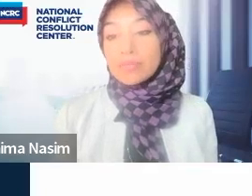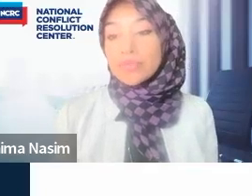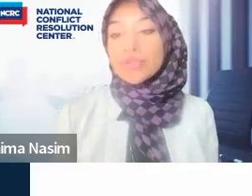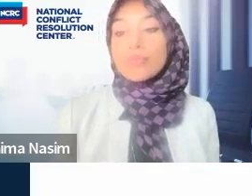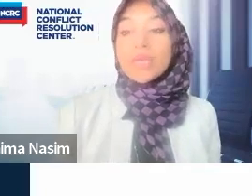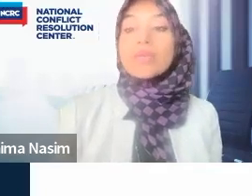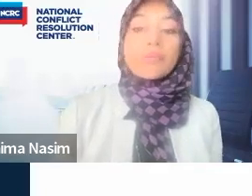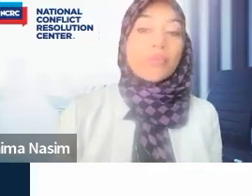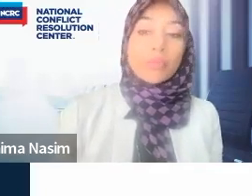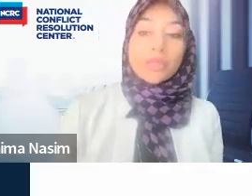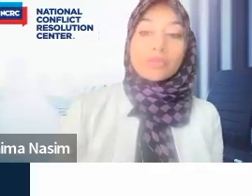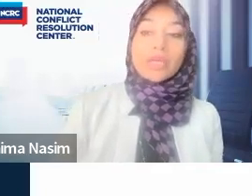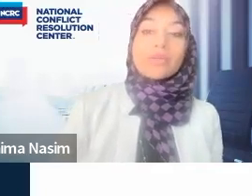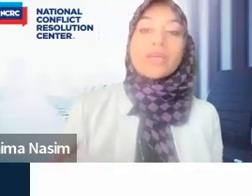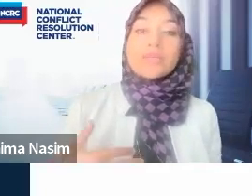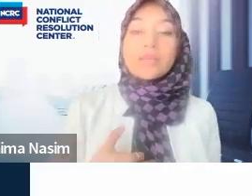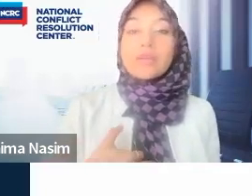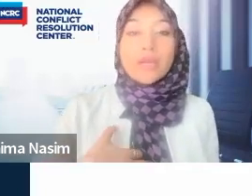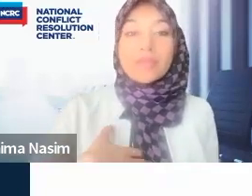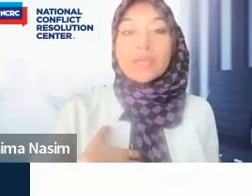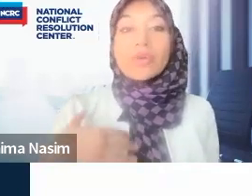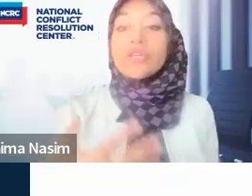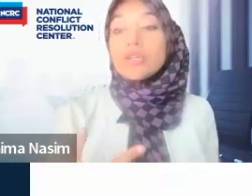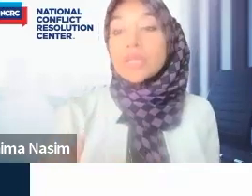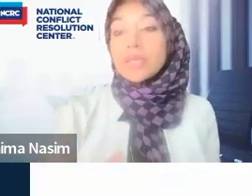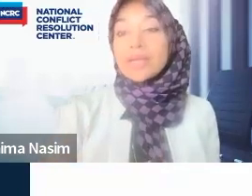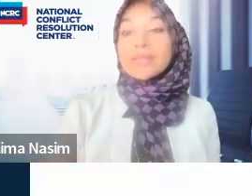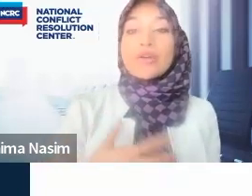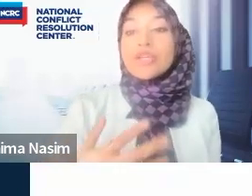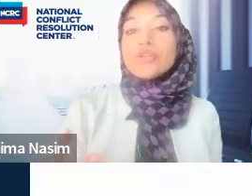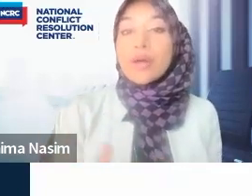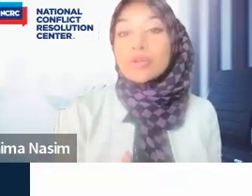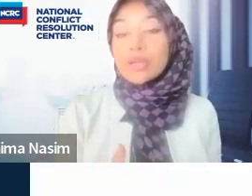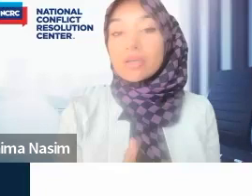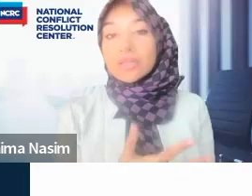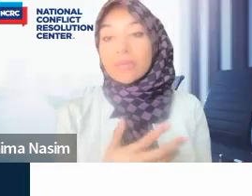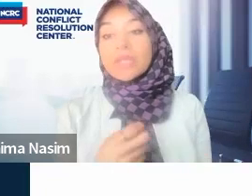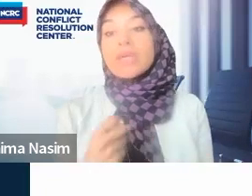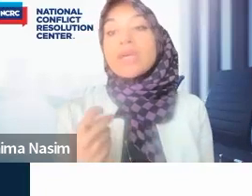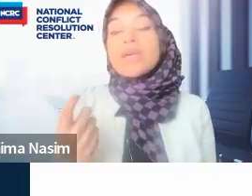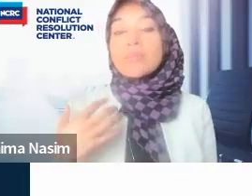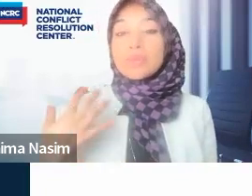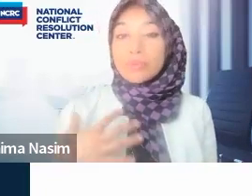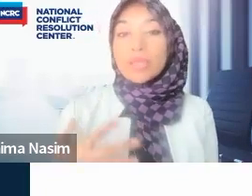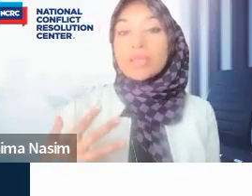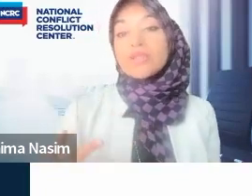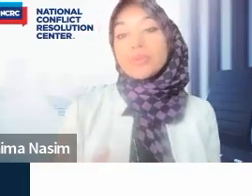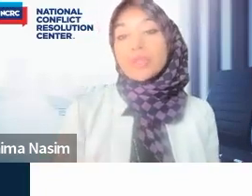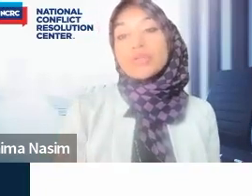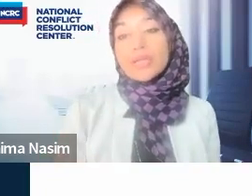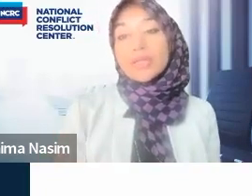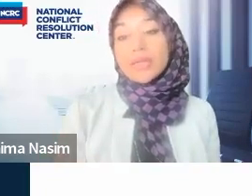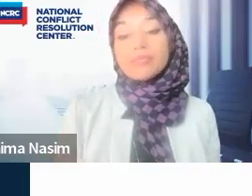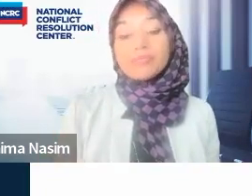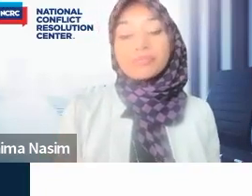reply. So be in the moment, right? You're not just sitting there trying to think of what are you going to say next? How can you counter their statement? But really listen to what